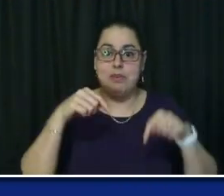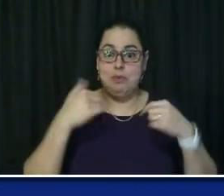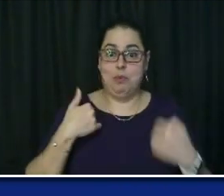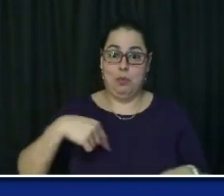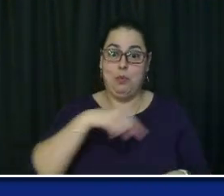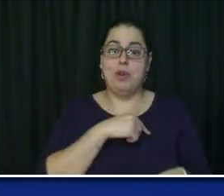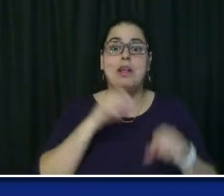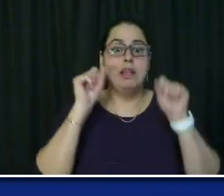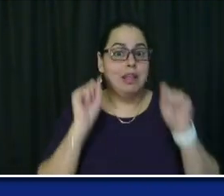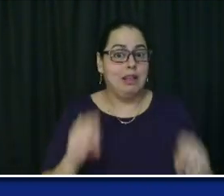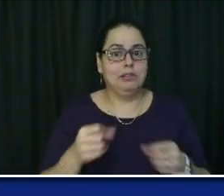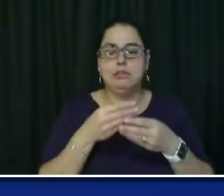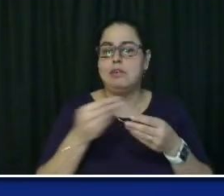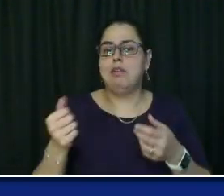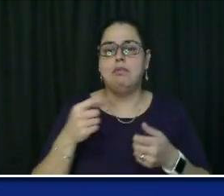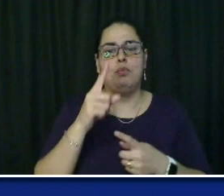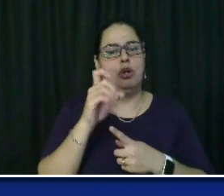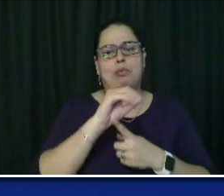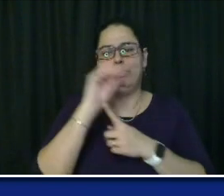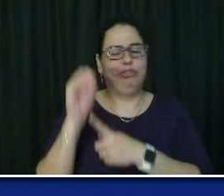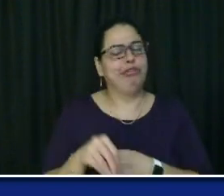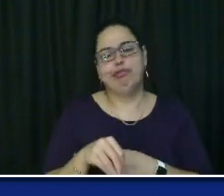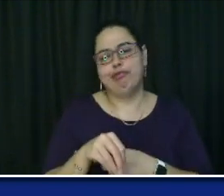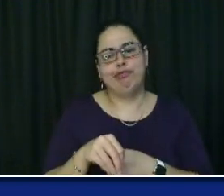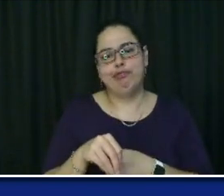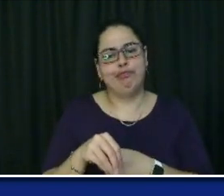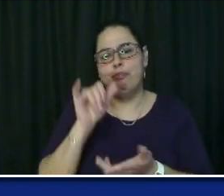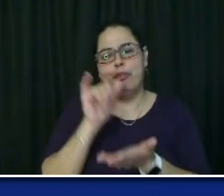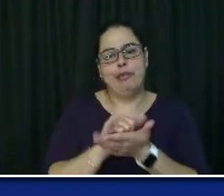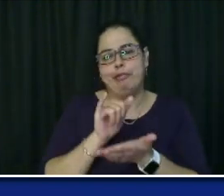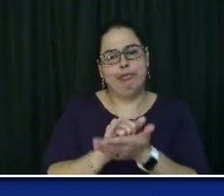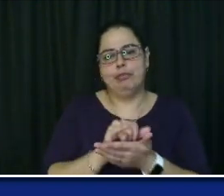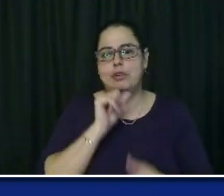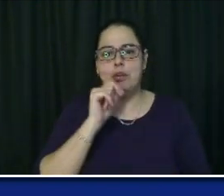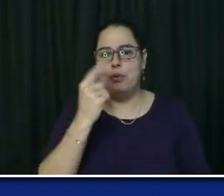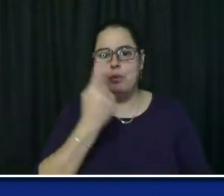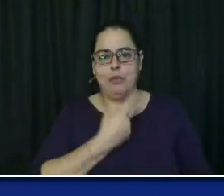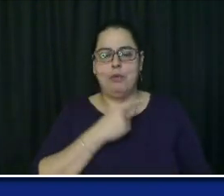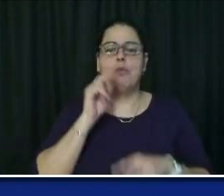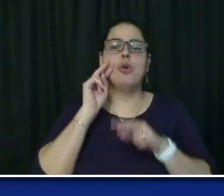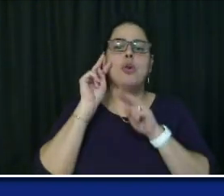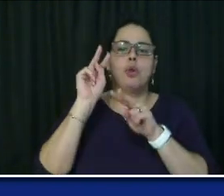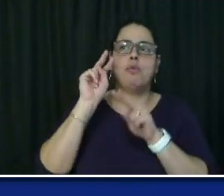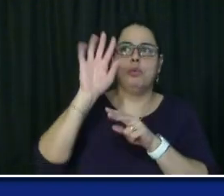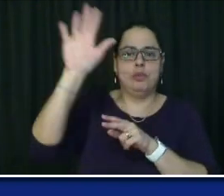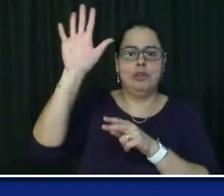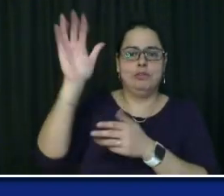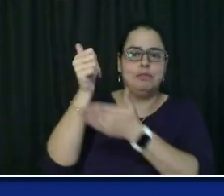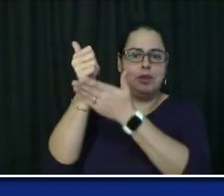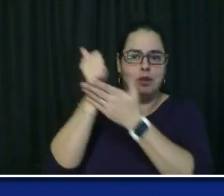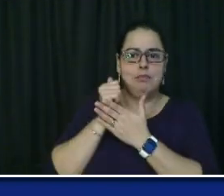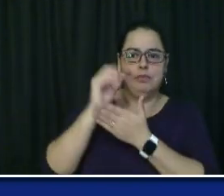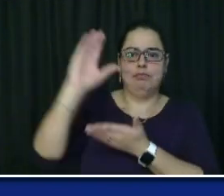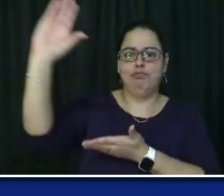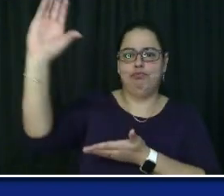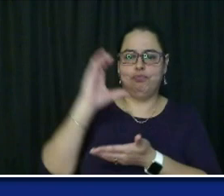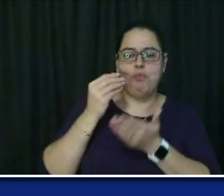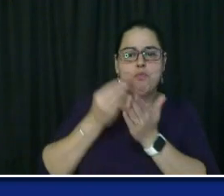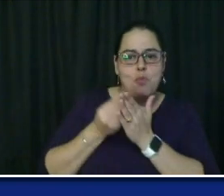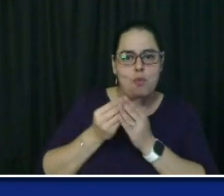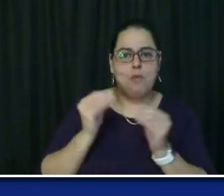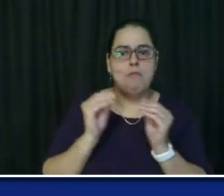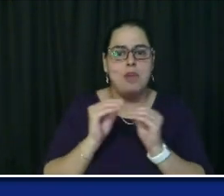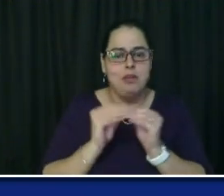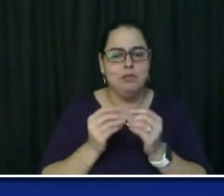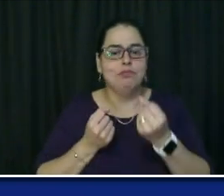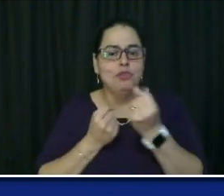we get closer to the presentation of a county budget for 2021, we'll be able to show a path by which the county will be fiscally stable as much as